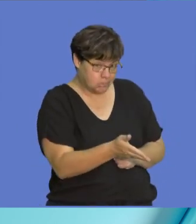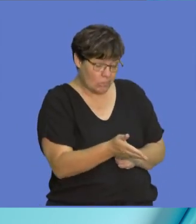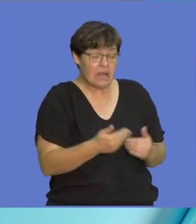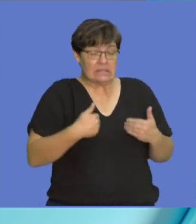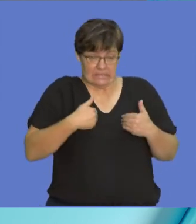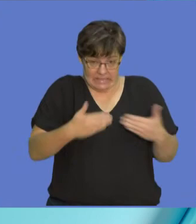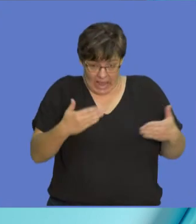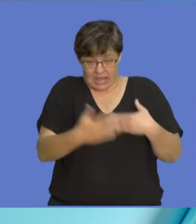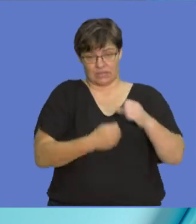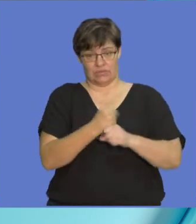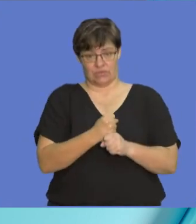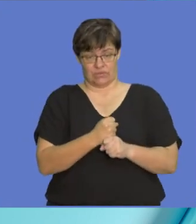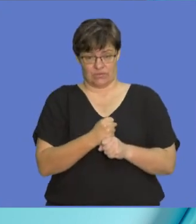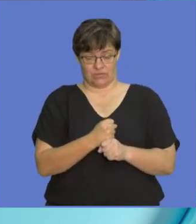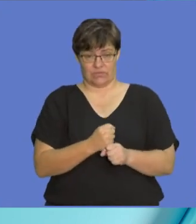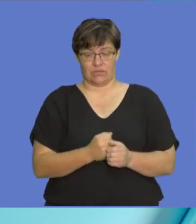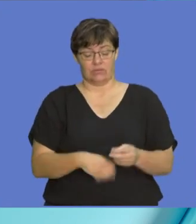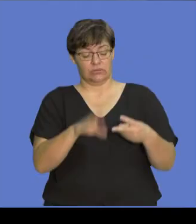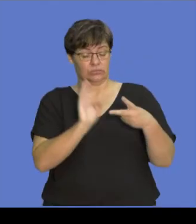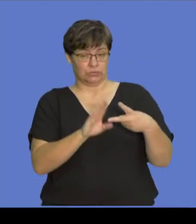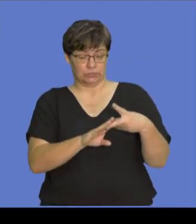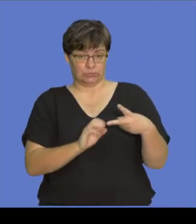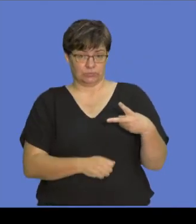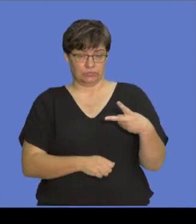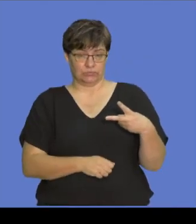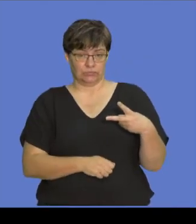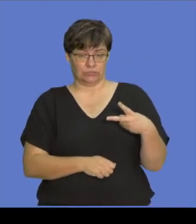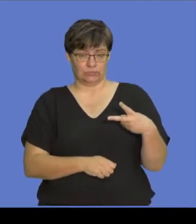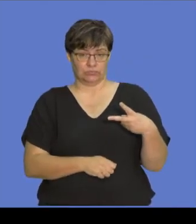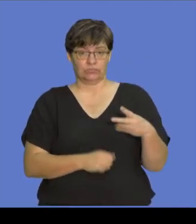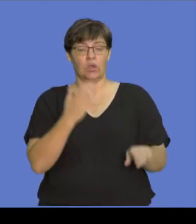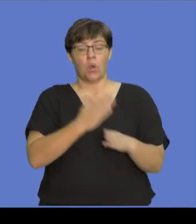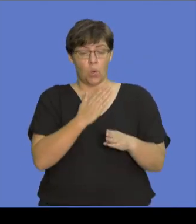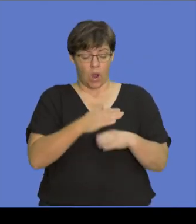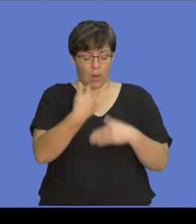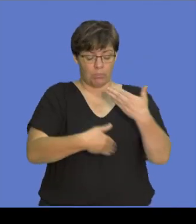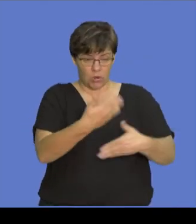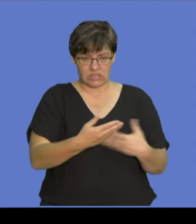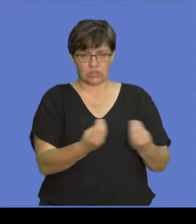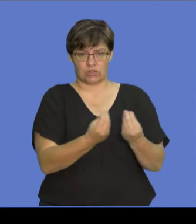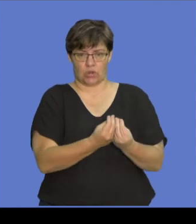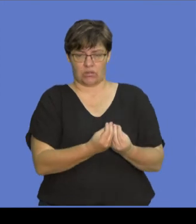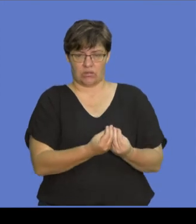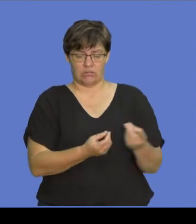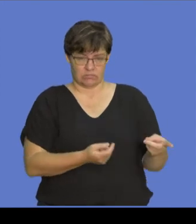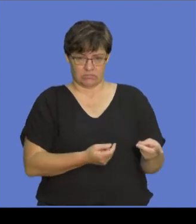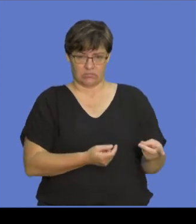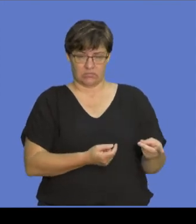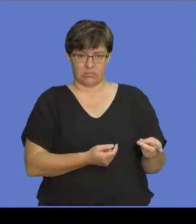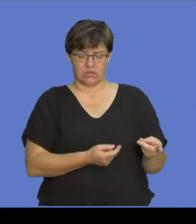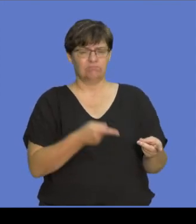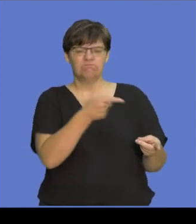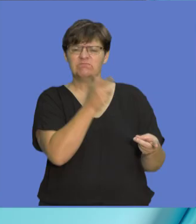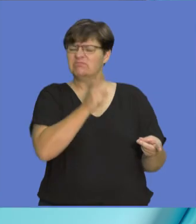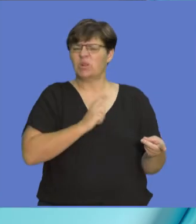beginning of the year. Right. Number two, your work in process stock. What's that one there? That one tells